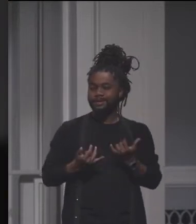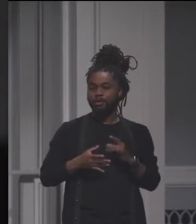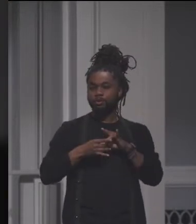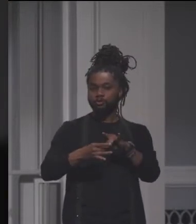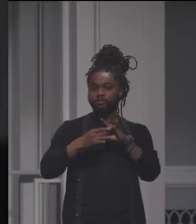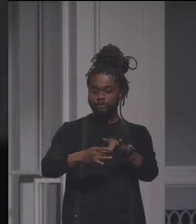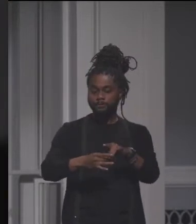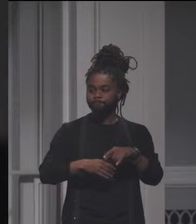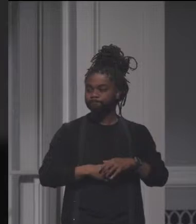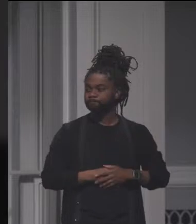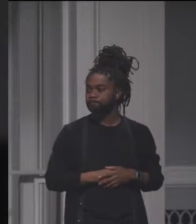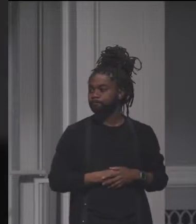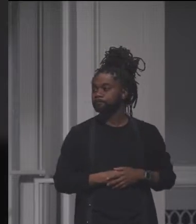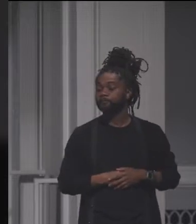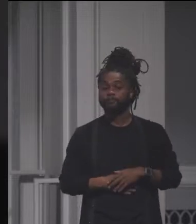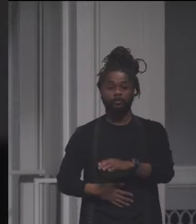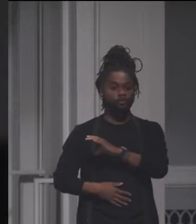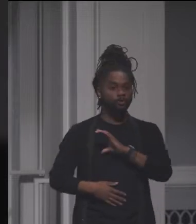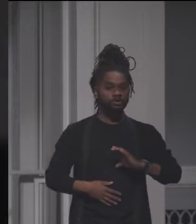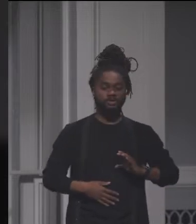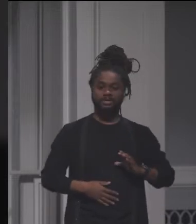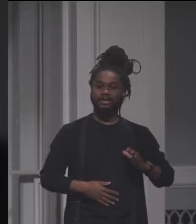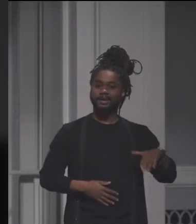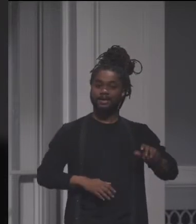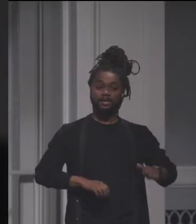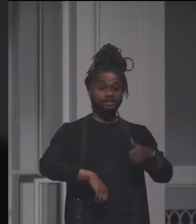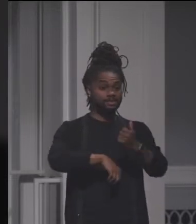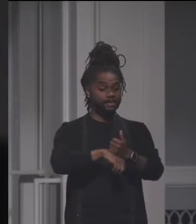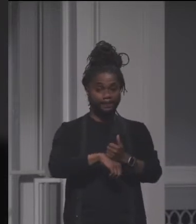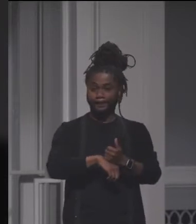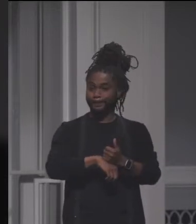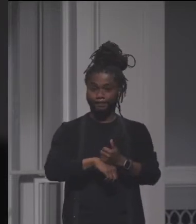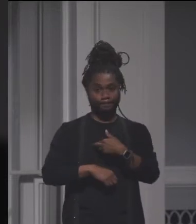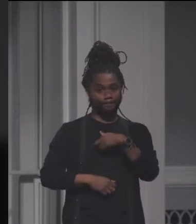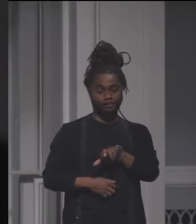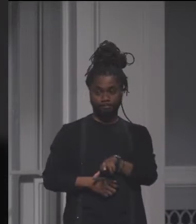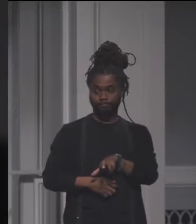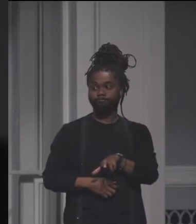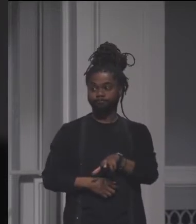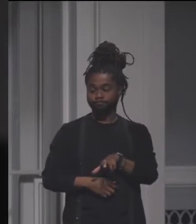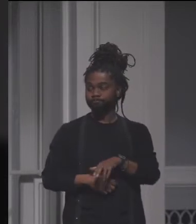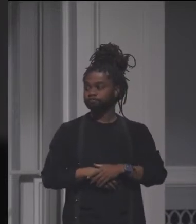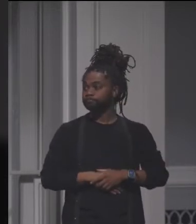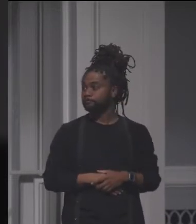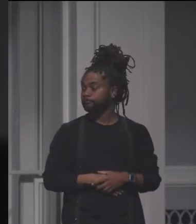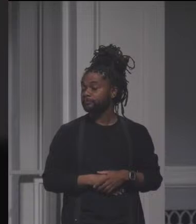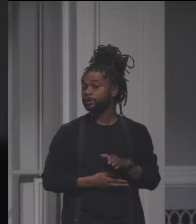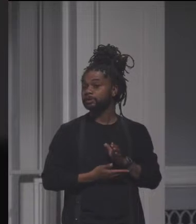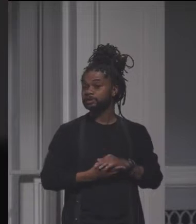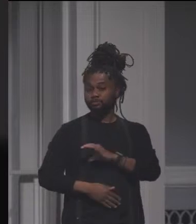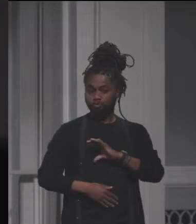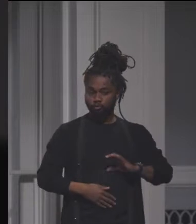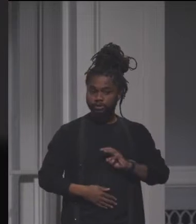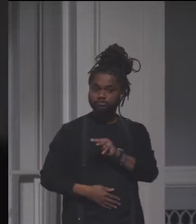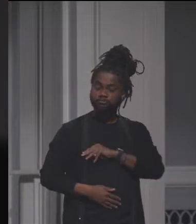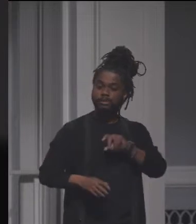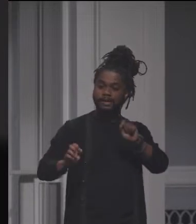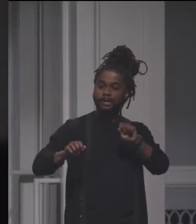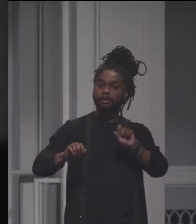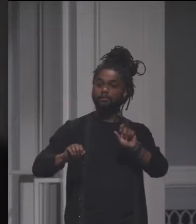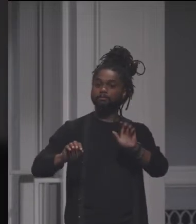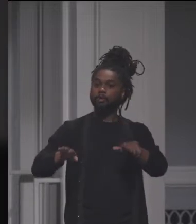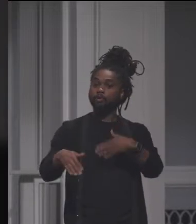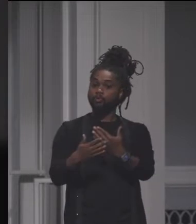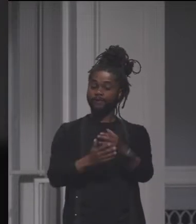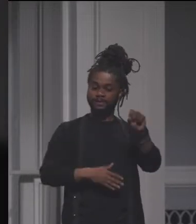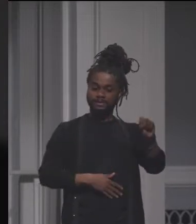it. Christianity was not institutionalized yet either at that time. Some Christian missionaries had arrived in the south of